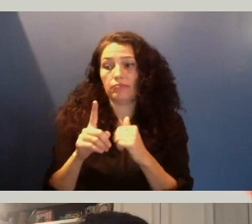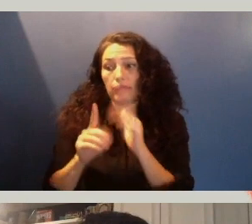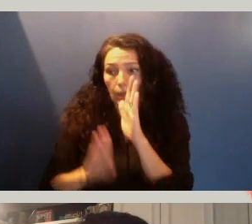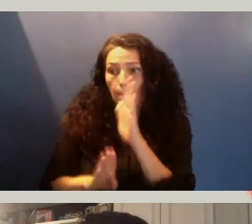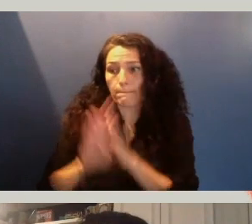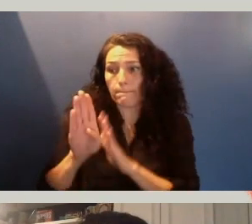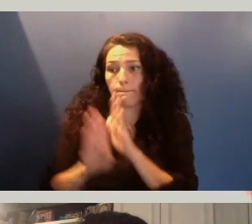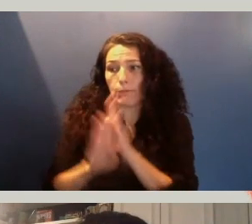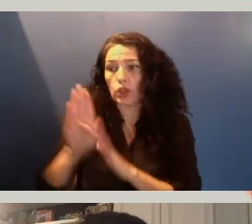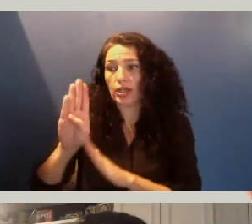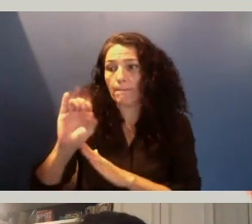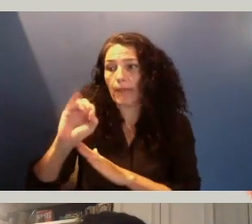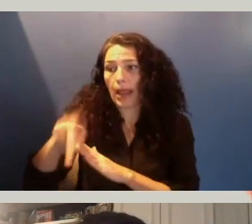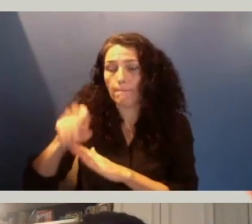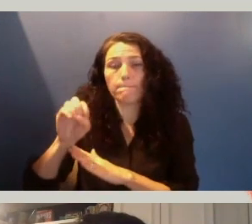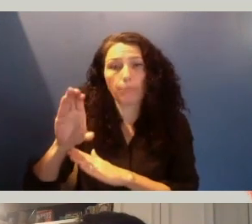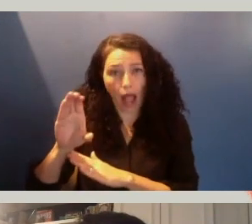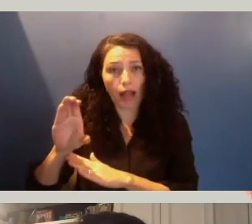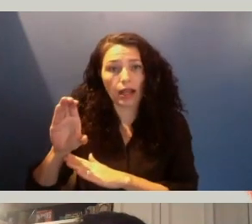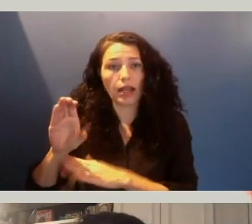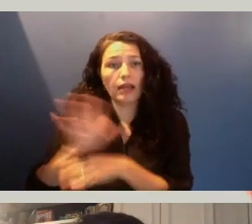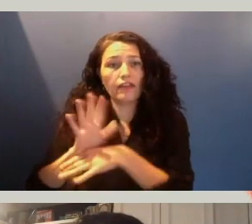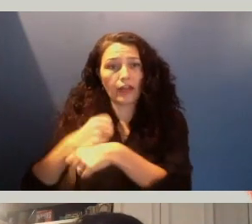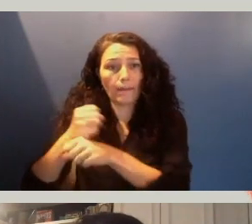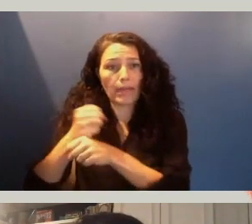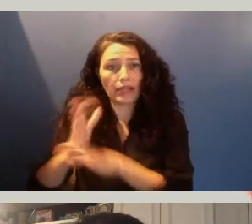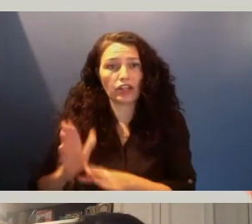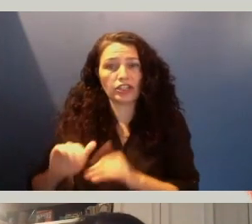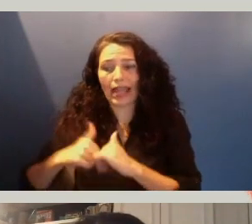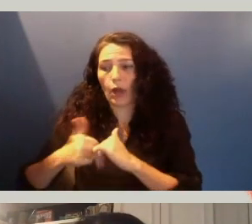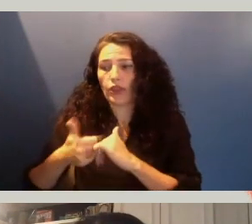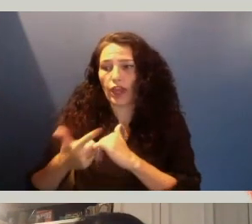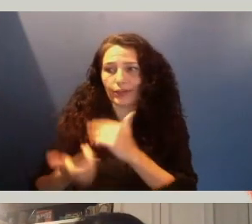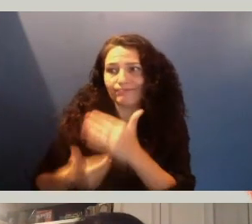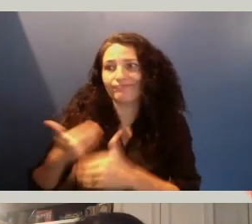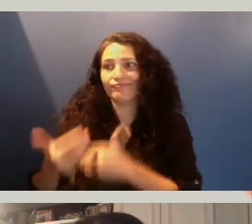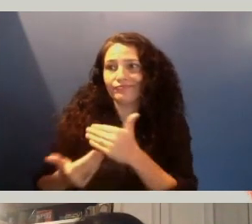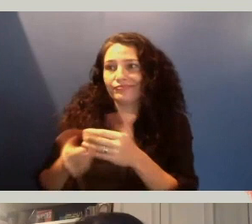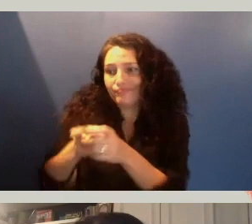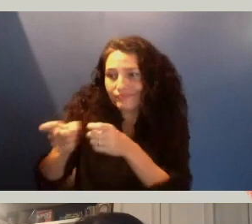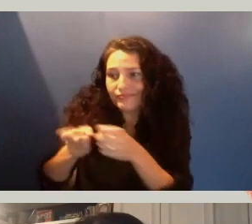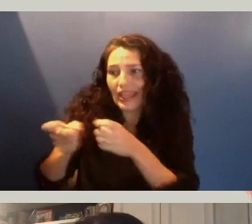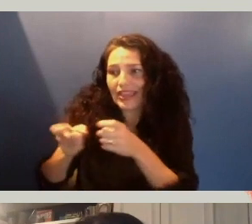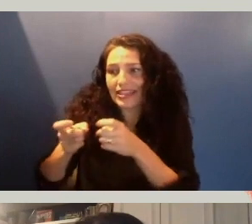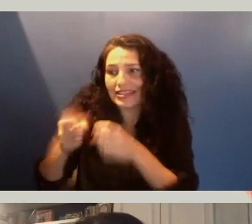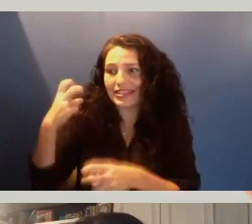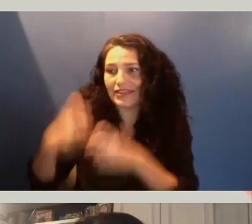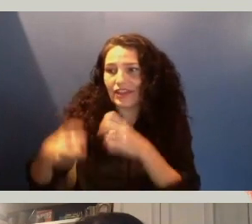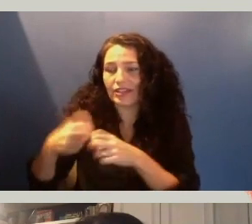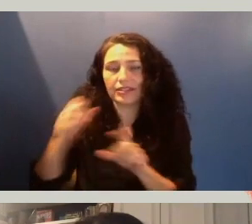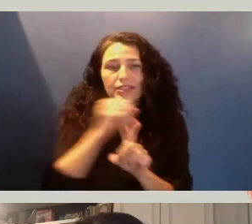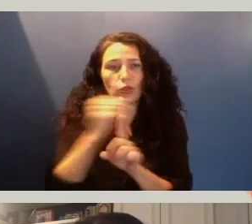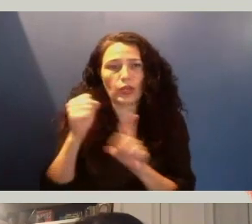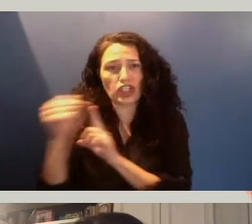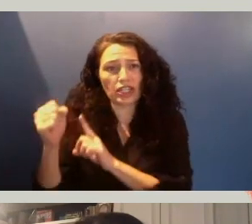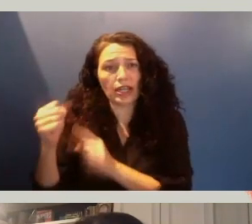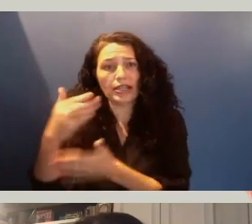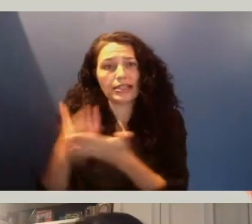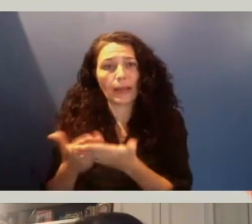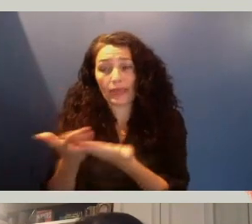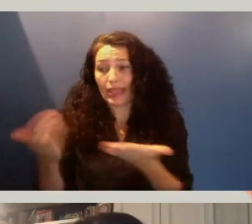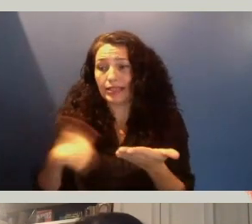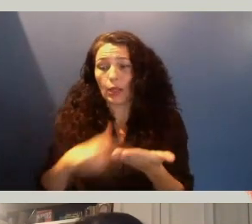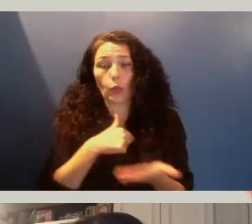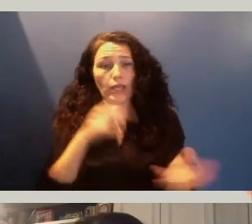are managing under these difficult circumstances. And the first thing I'd like to say is I think, you know, some of the things that we're